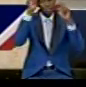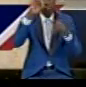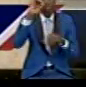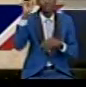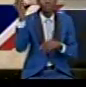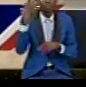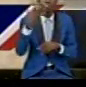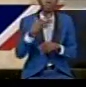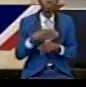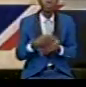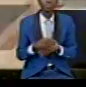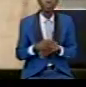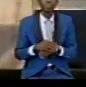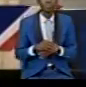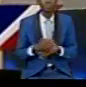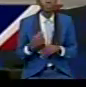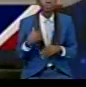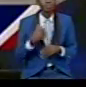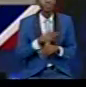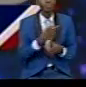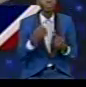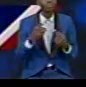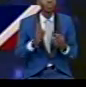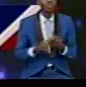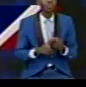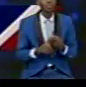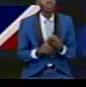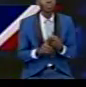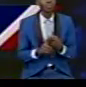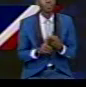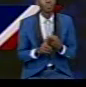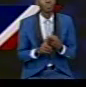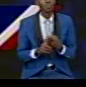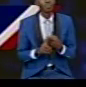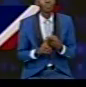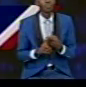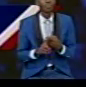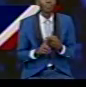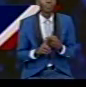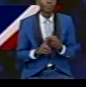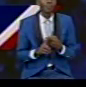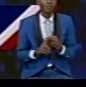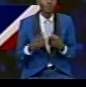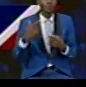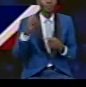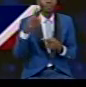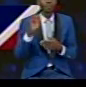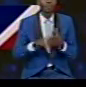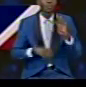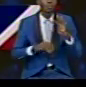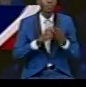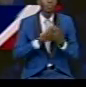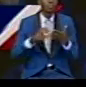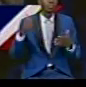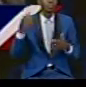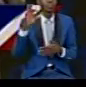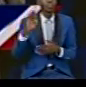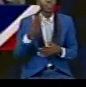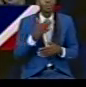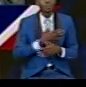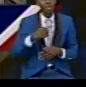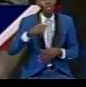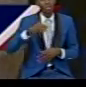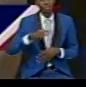We're coming to Galatians chapter 4, verse 19. My little children, of whom I